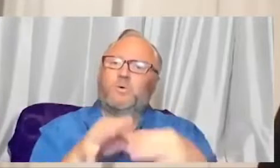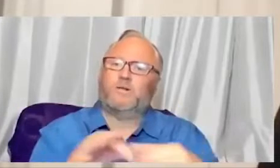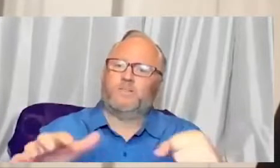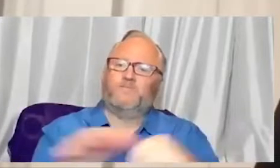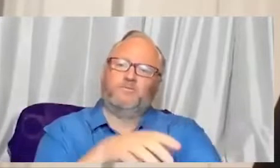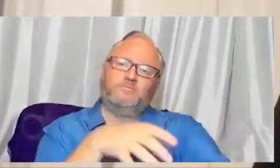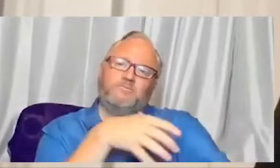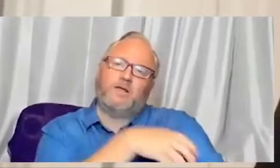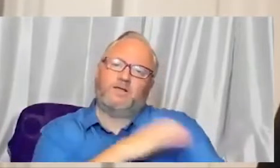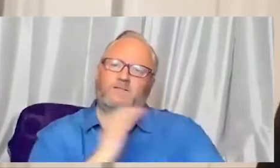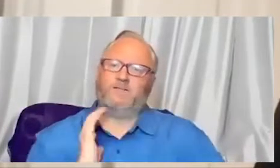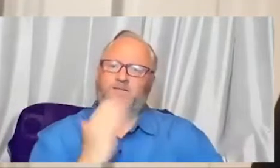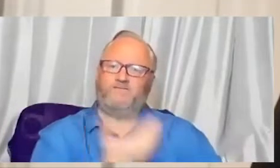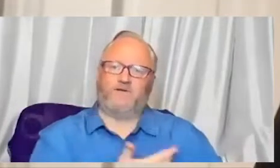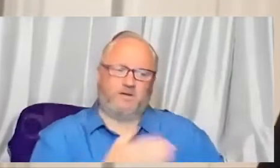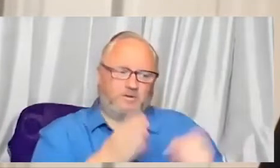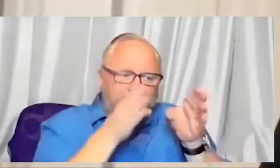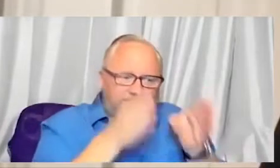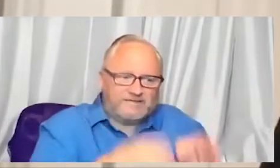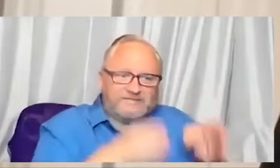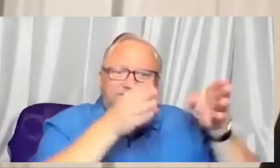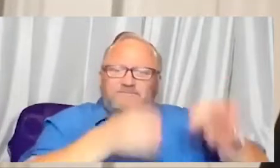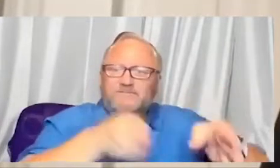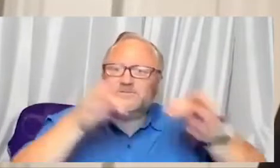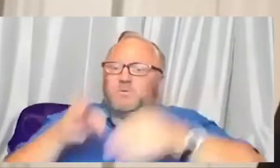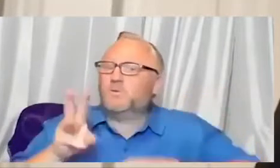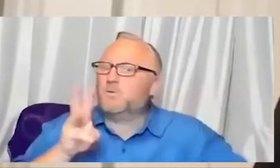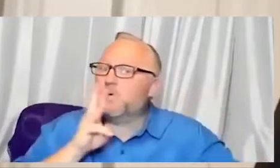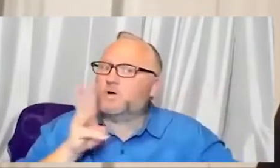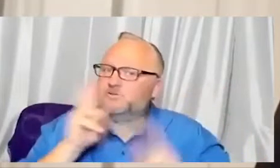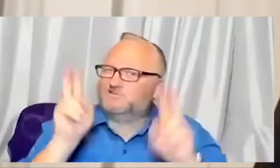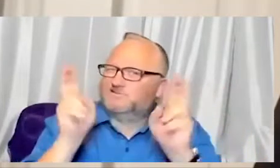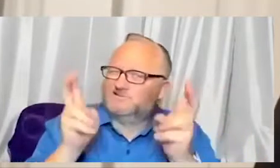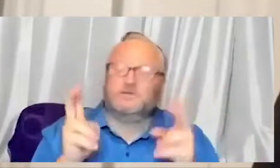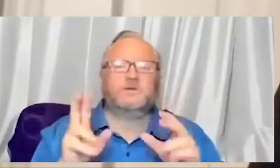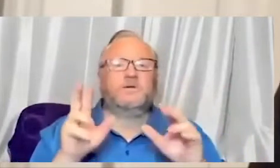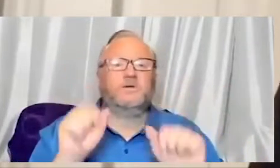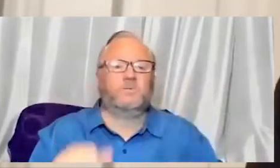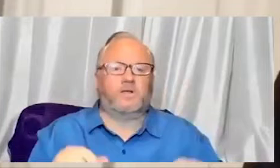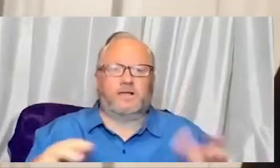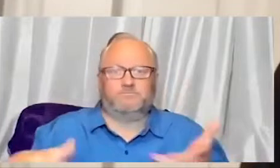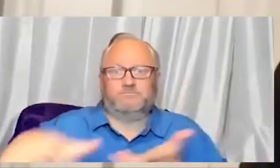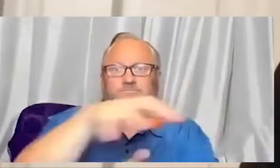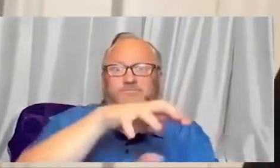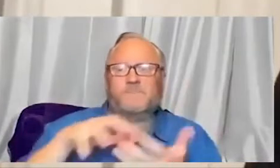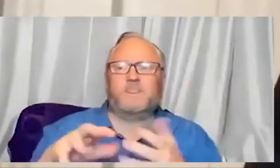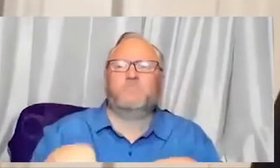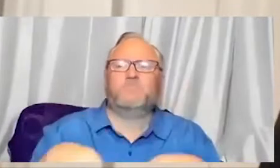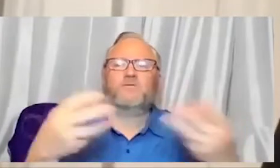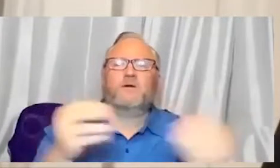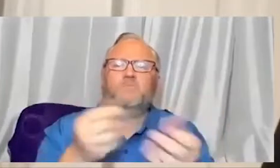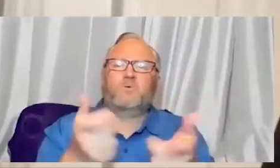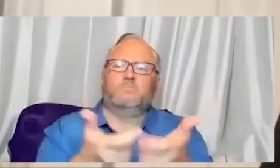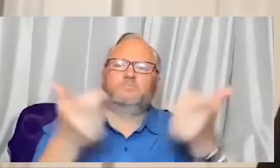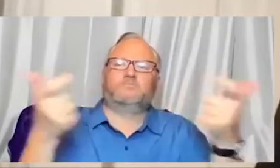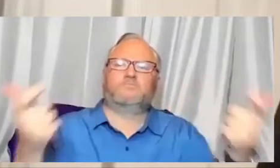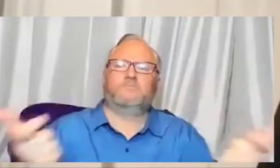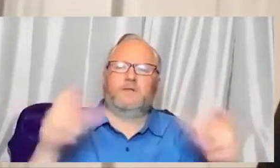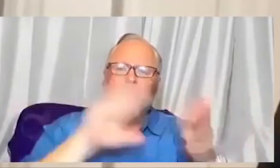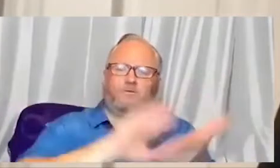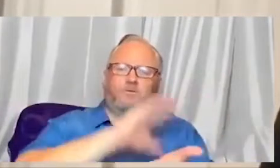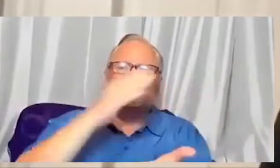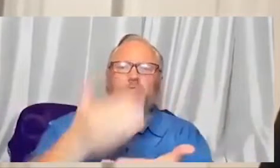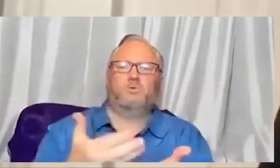gifts, we are more able to dispense a broader pool of resources to congregations and communities